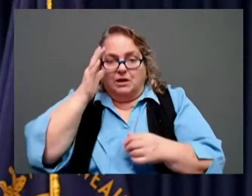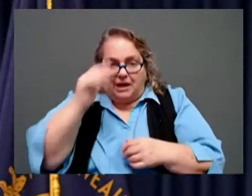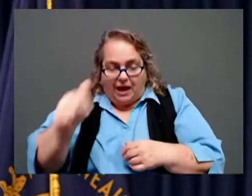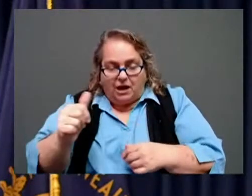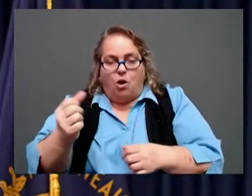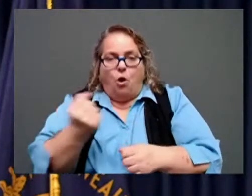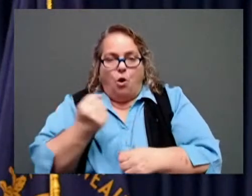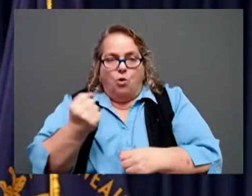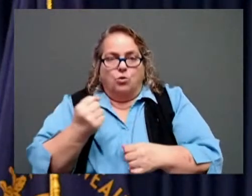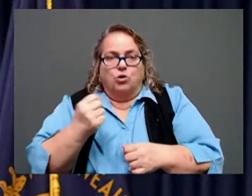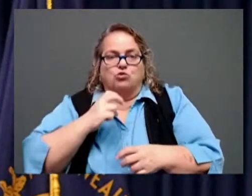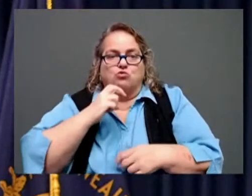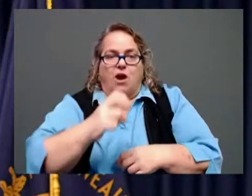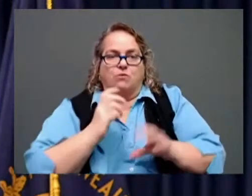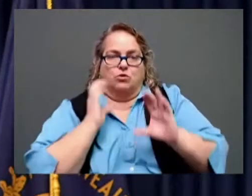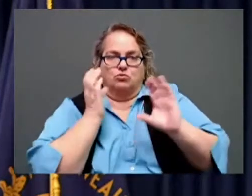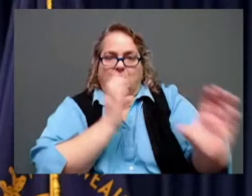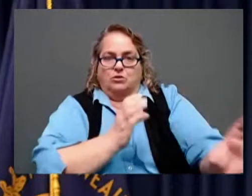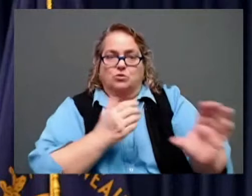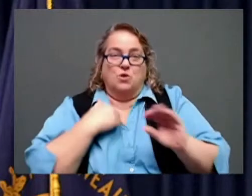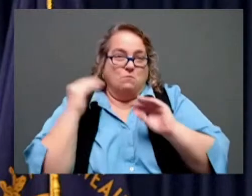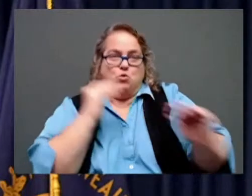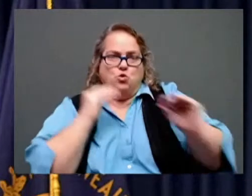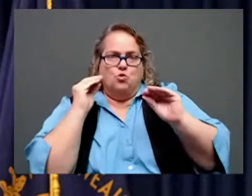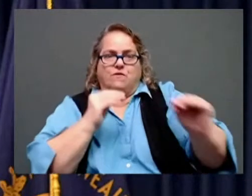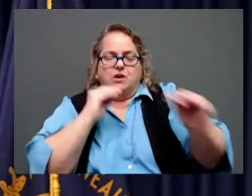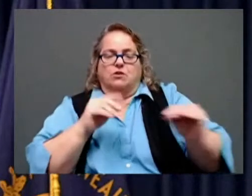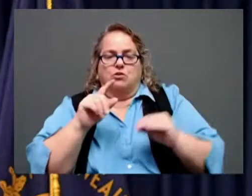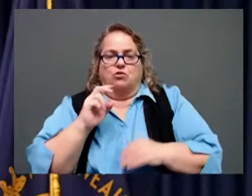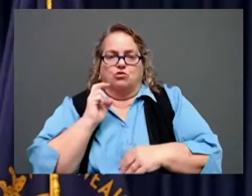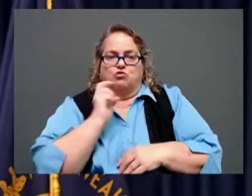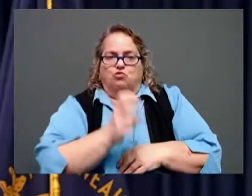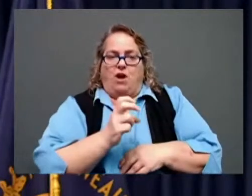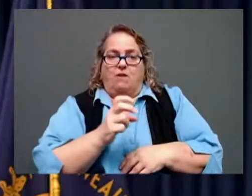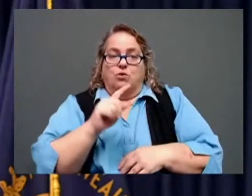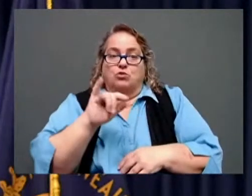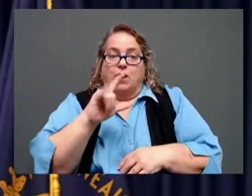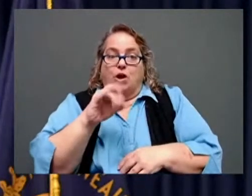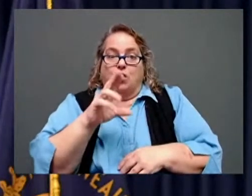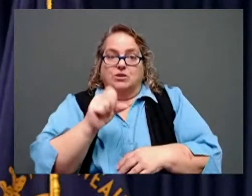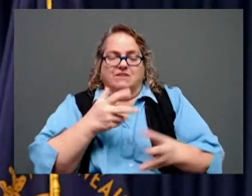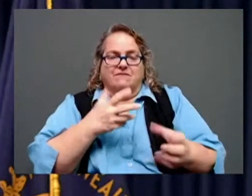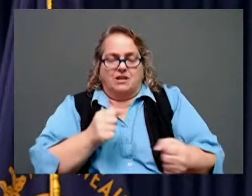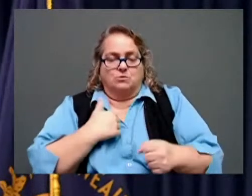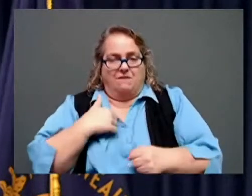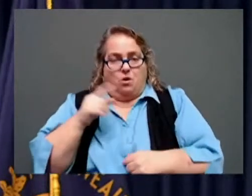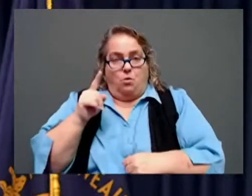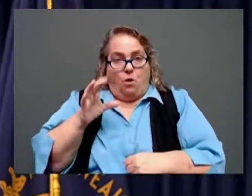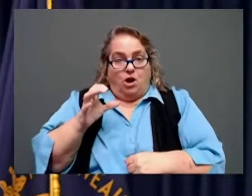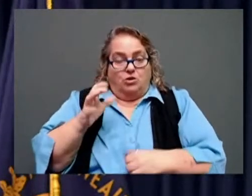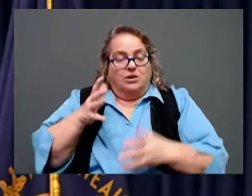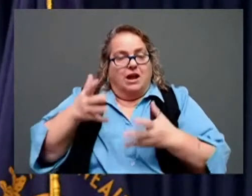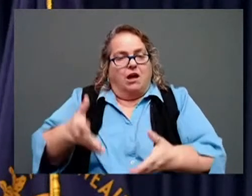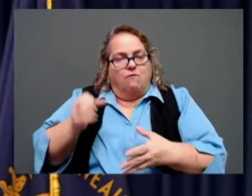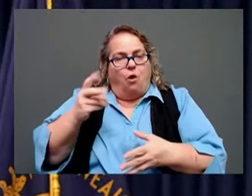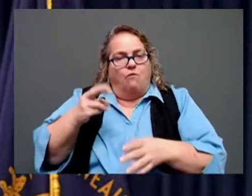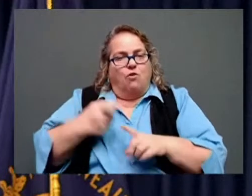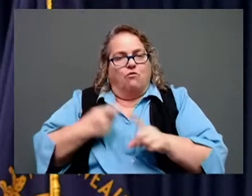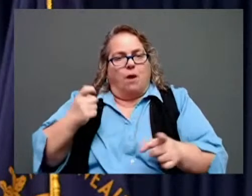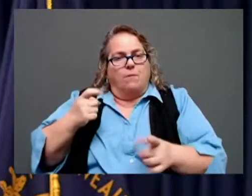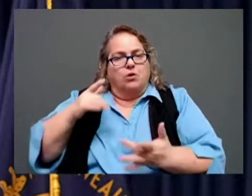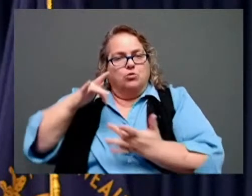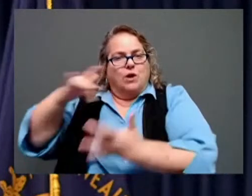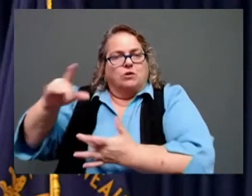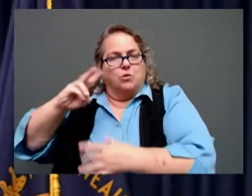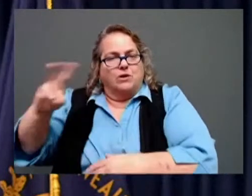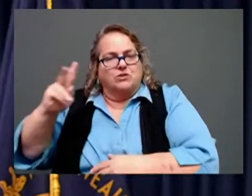right, we're moving travel trailers fast. We got about 100 of them that were left over from the tornadoes in Western Kentucky. We got the same team that